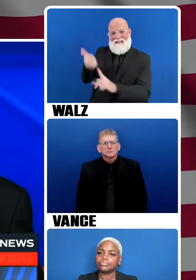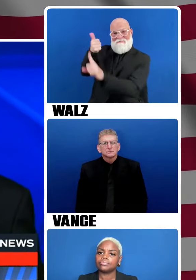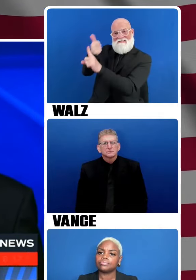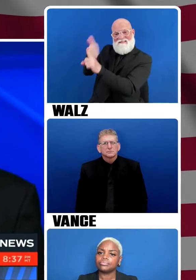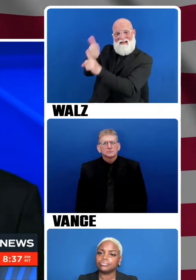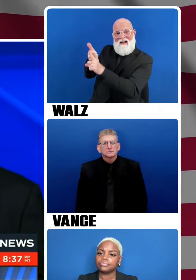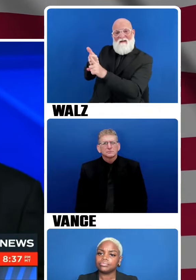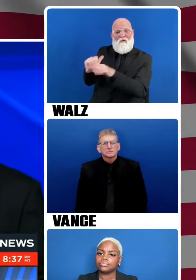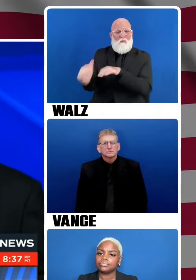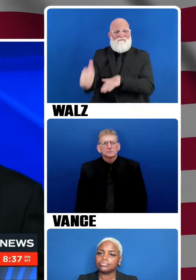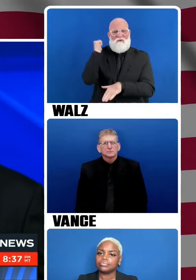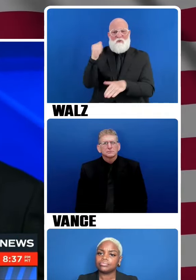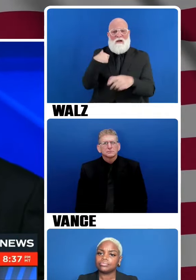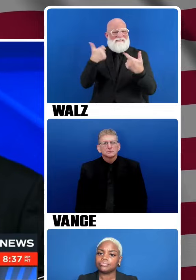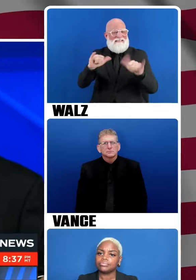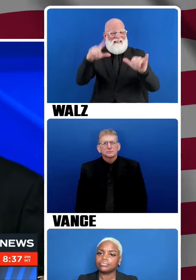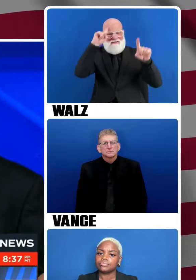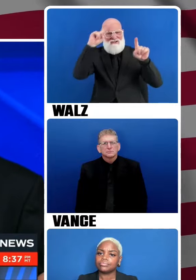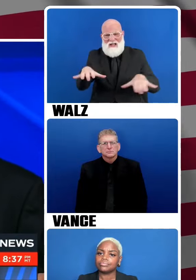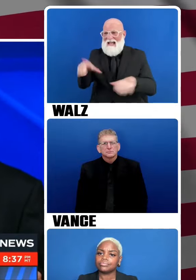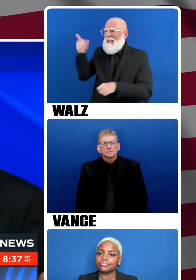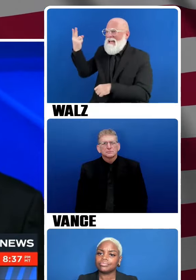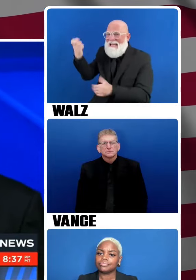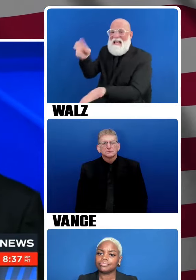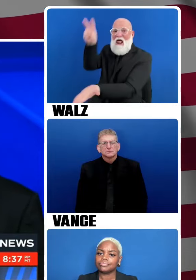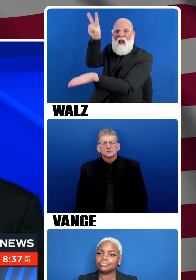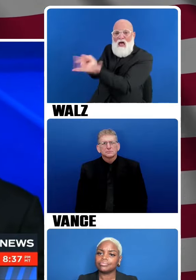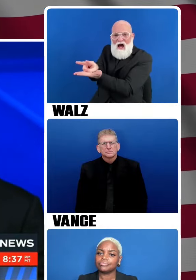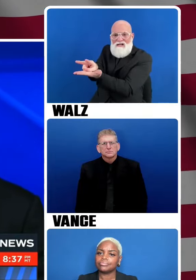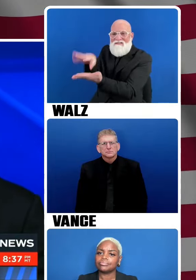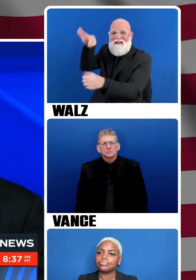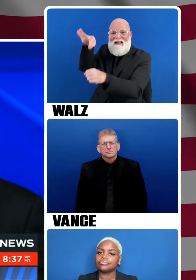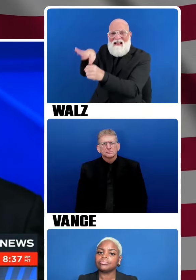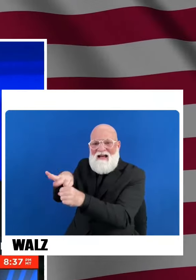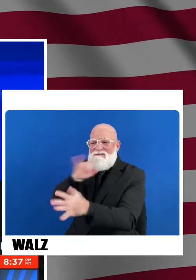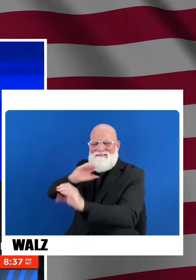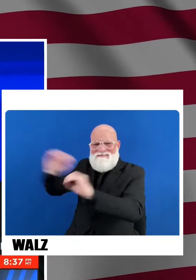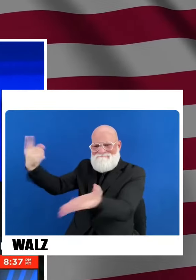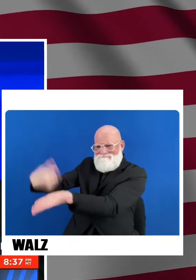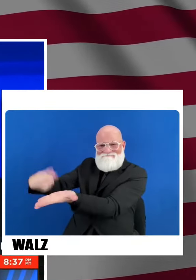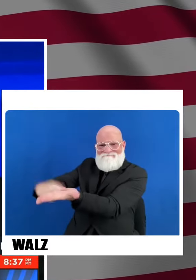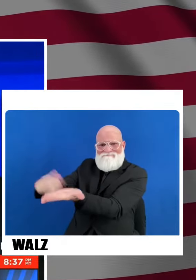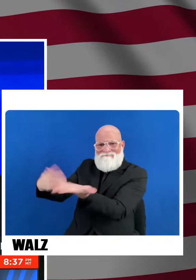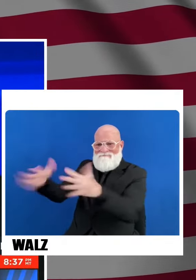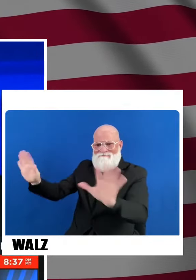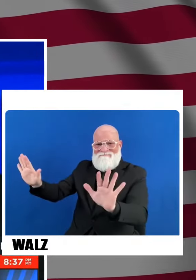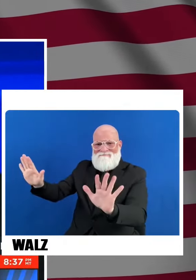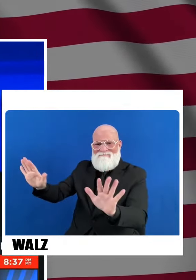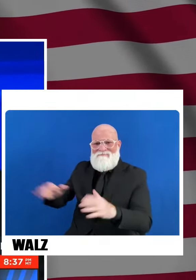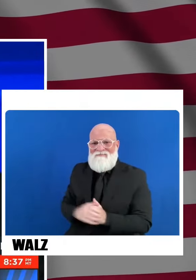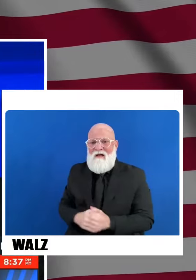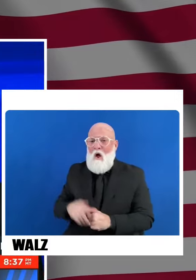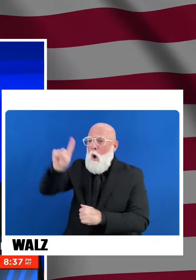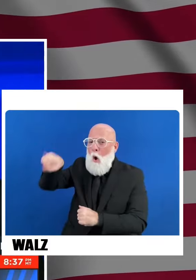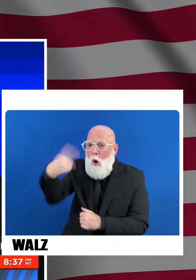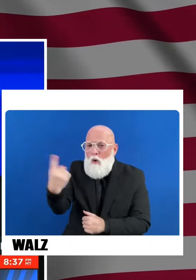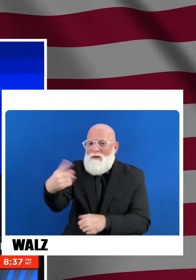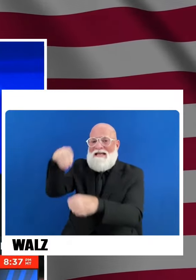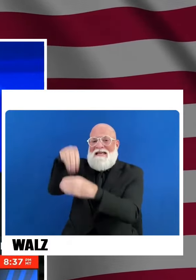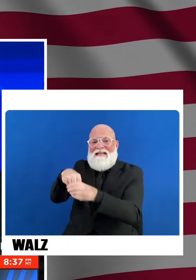lost the election. This is not a debate. It's not anything anywhere other than in Donald Trump's world. Because